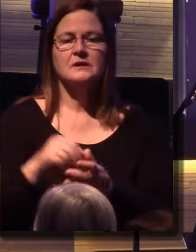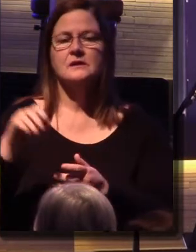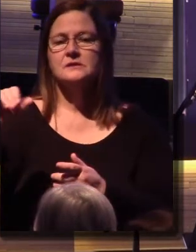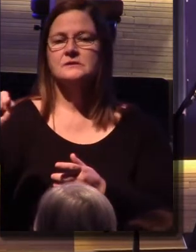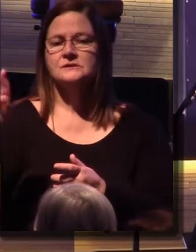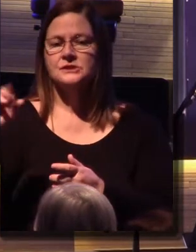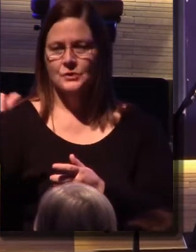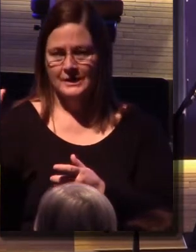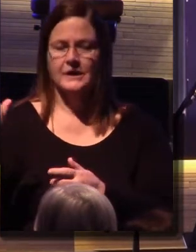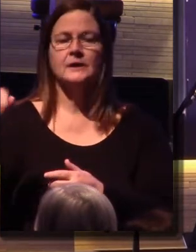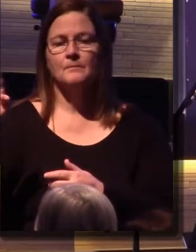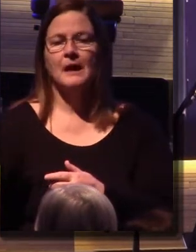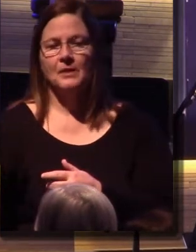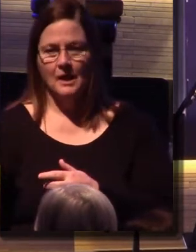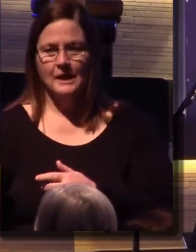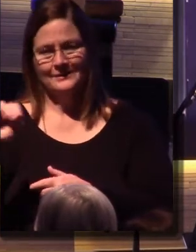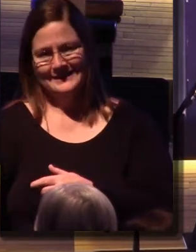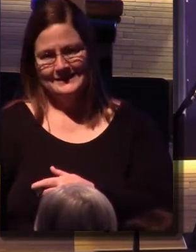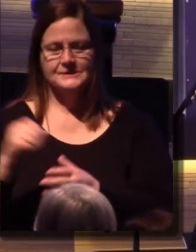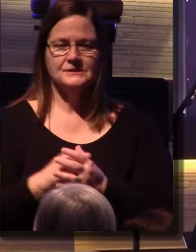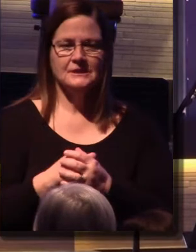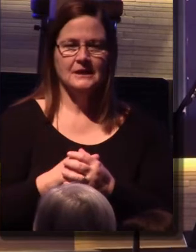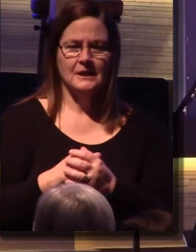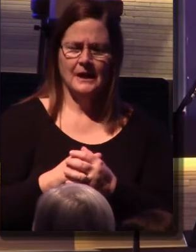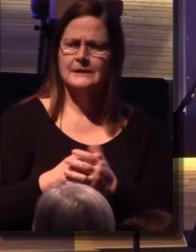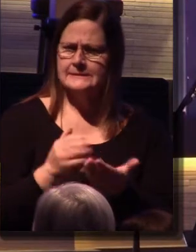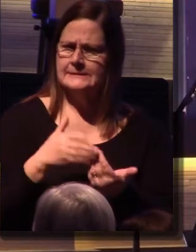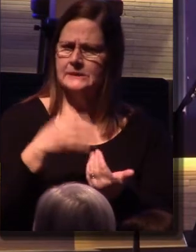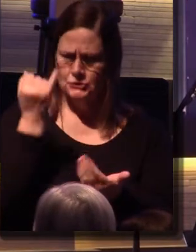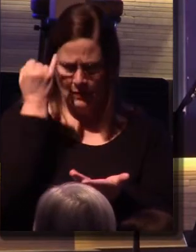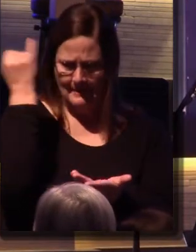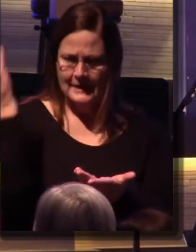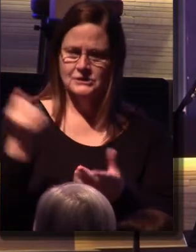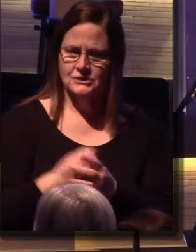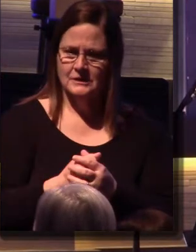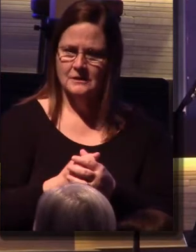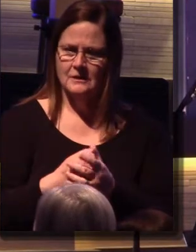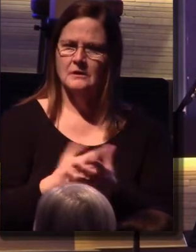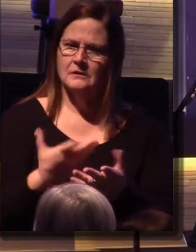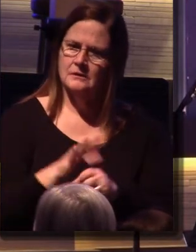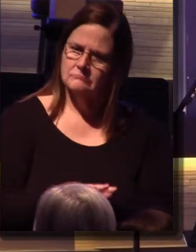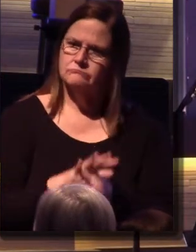eventually Babylon on the east. And it's easy to imagine